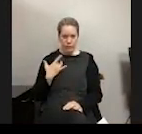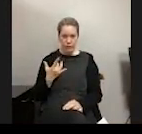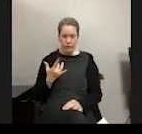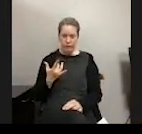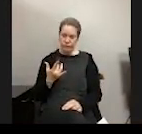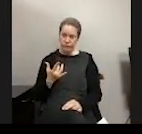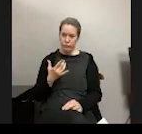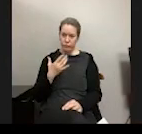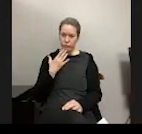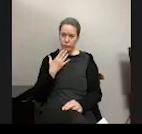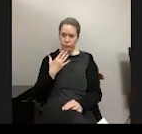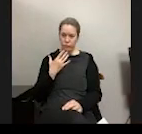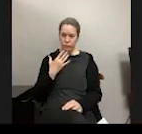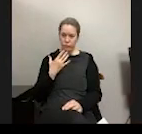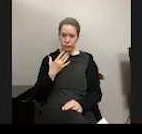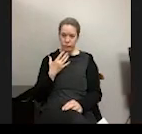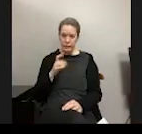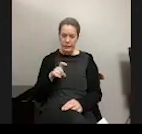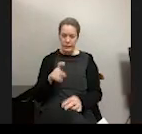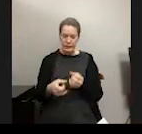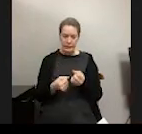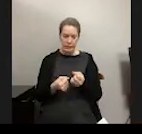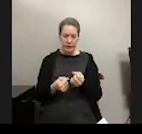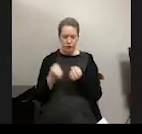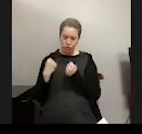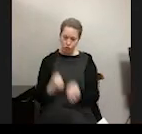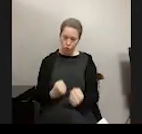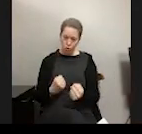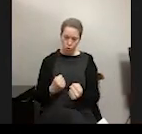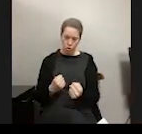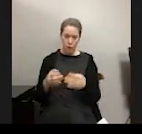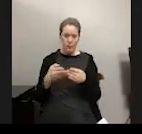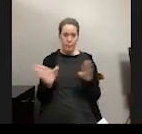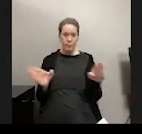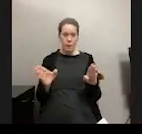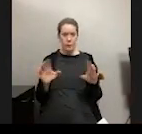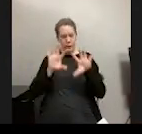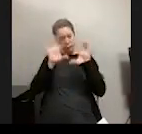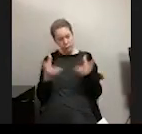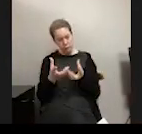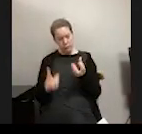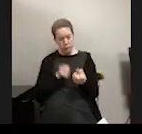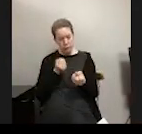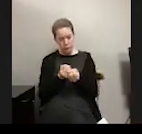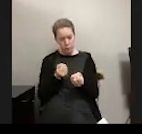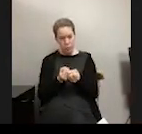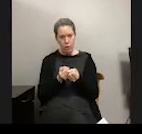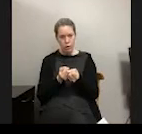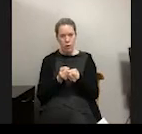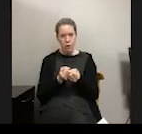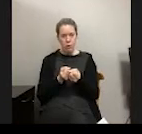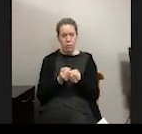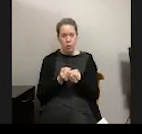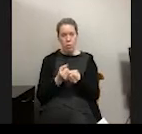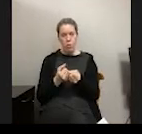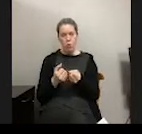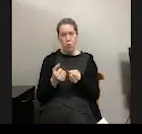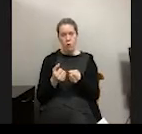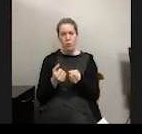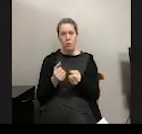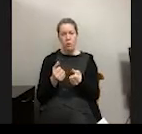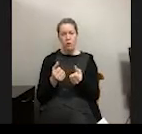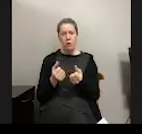that's something that that I think is an important part of the strategy too, is working more in collaboration with other